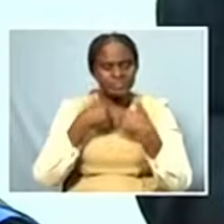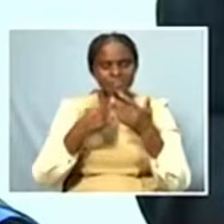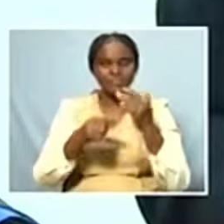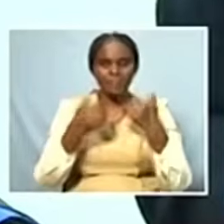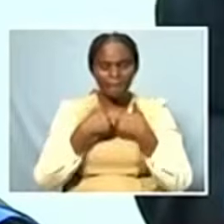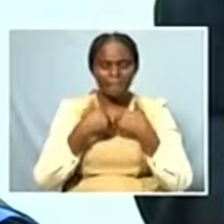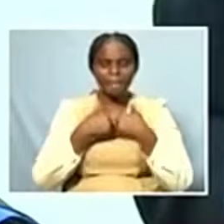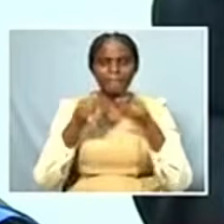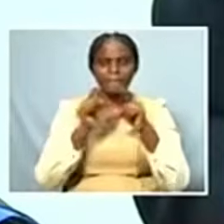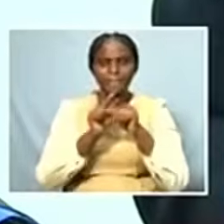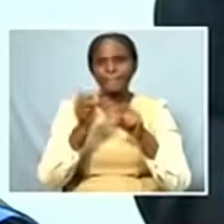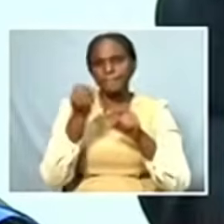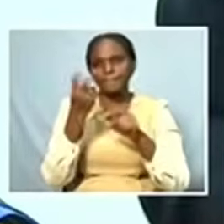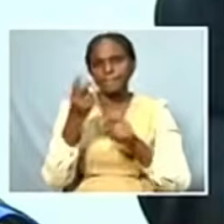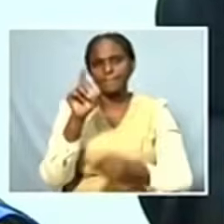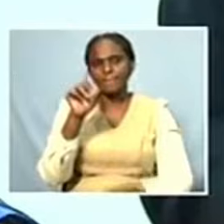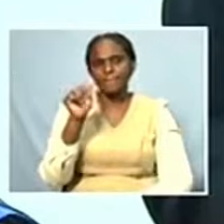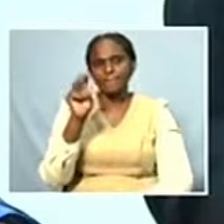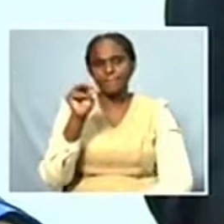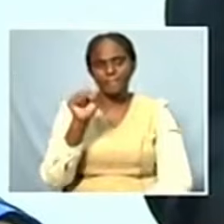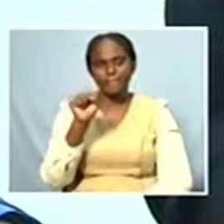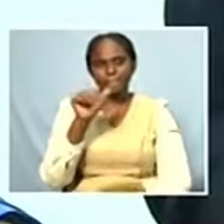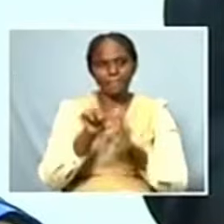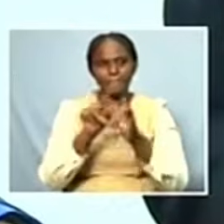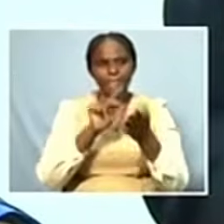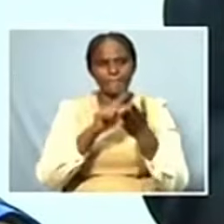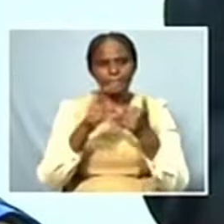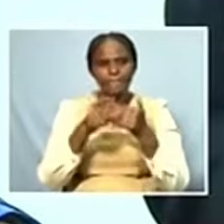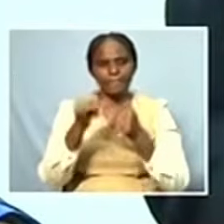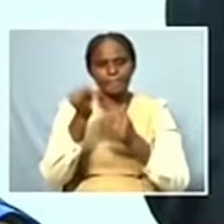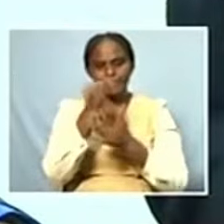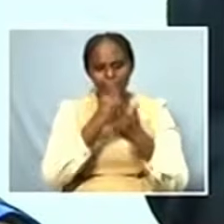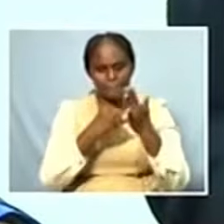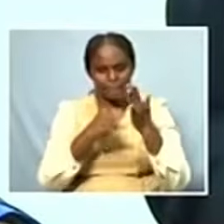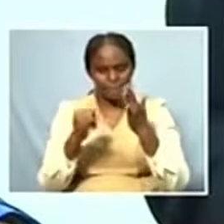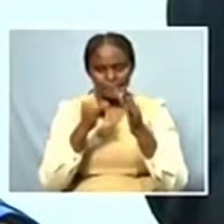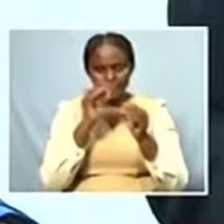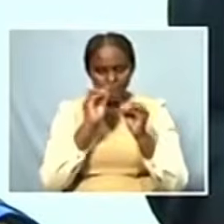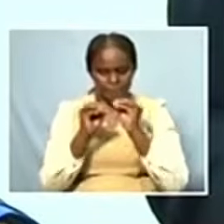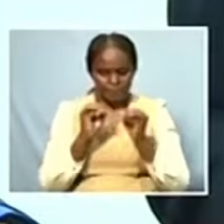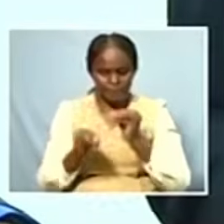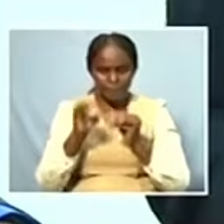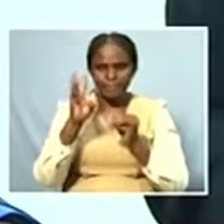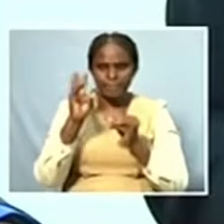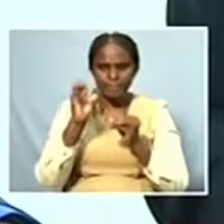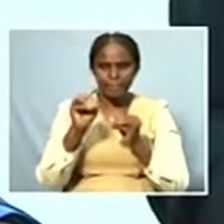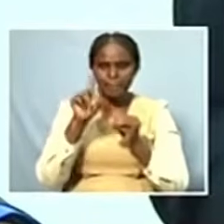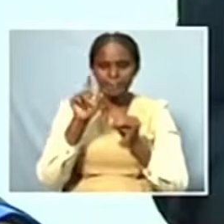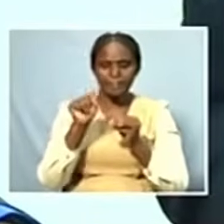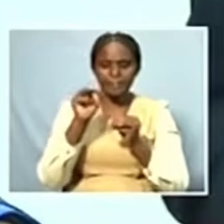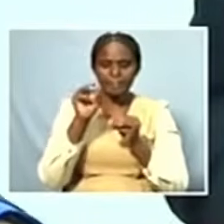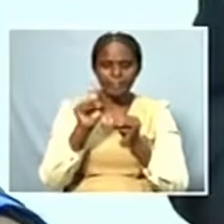incorporated the 12 dams in the program of design, construction, and rehabilitation of 60 dams